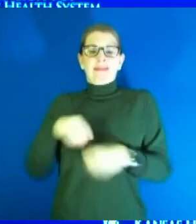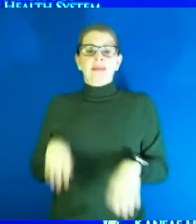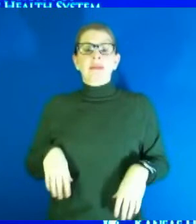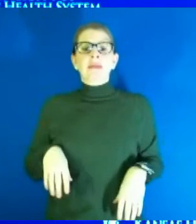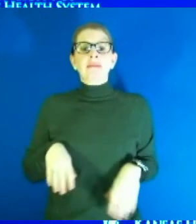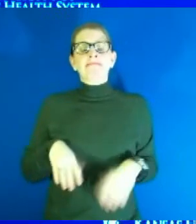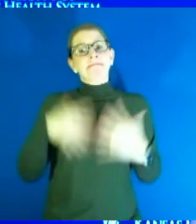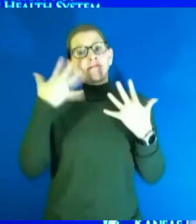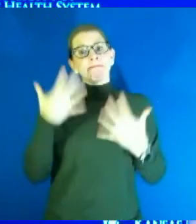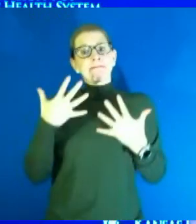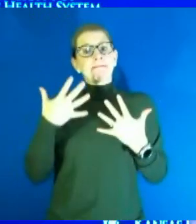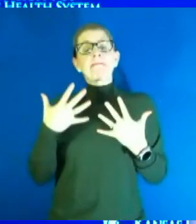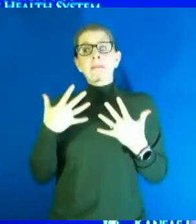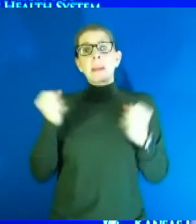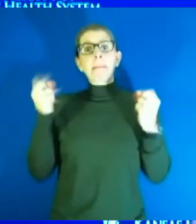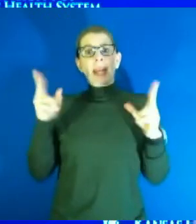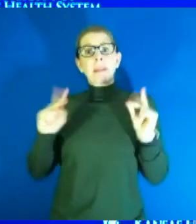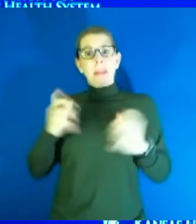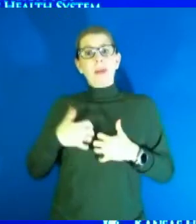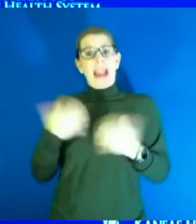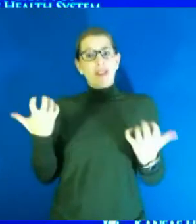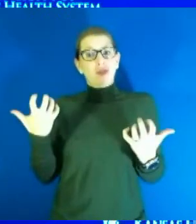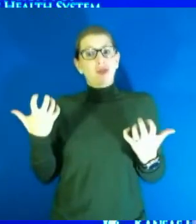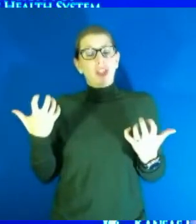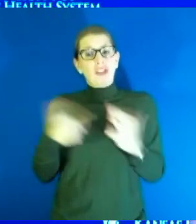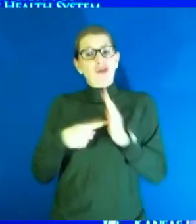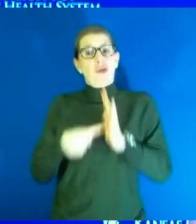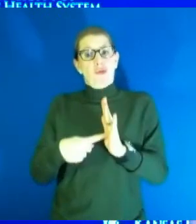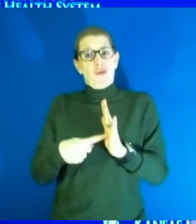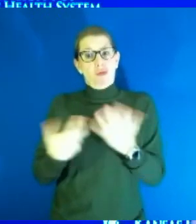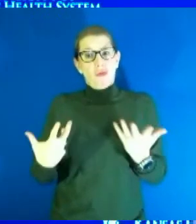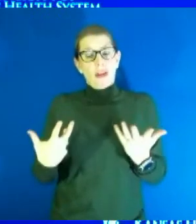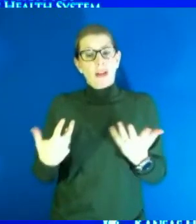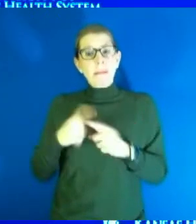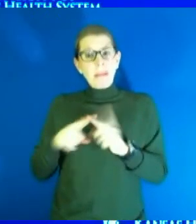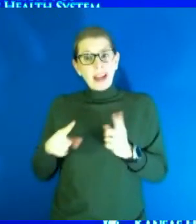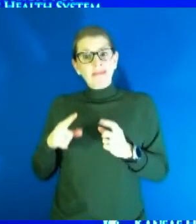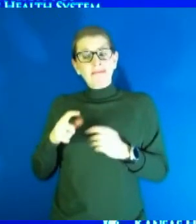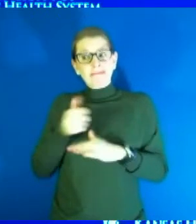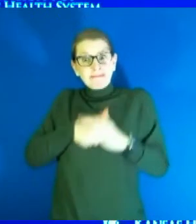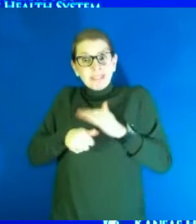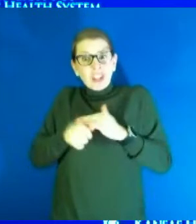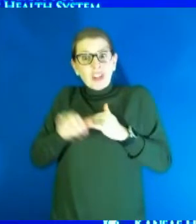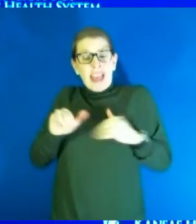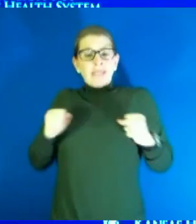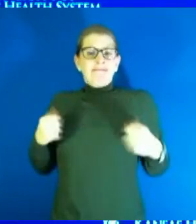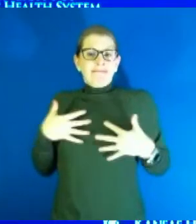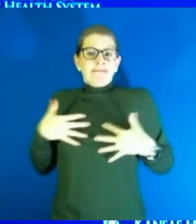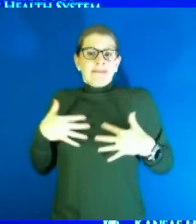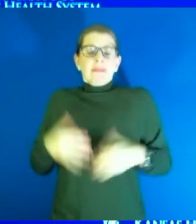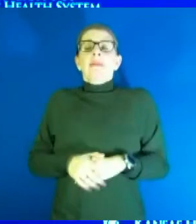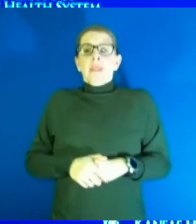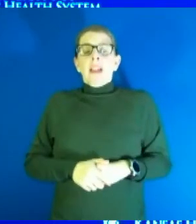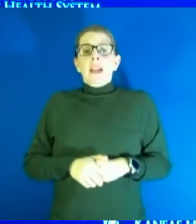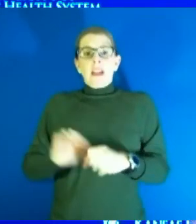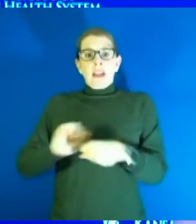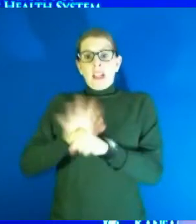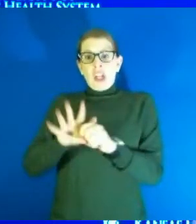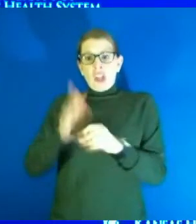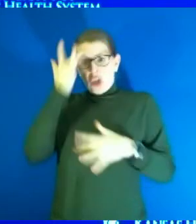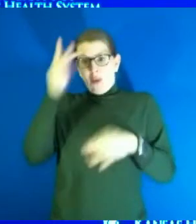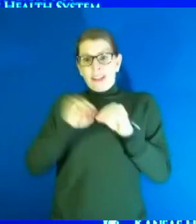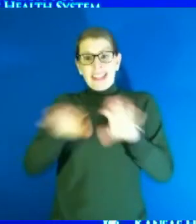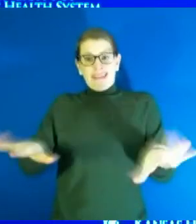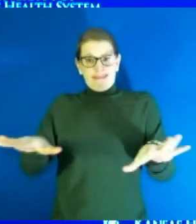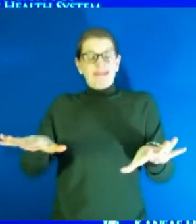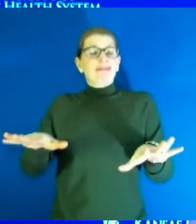climate that we live in. And I think the underwriting current there and creating that certainly has been the pandemic and COVID-19. And